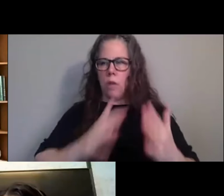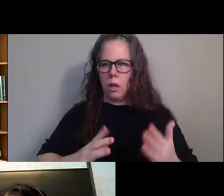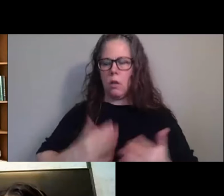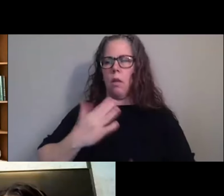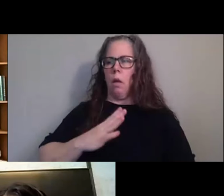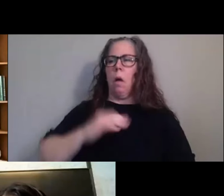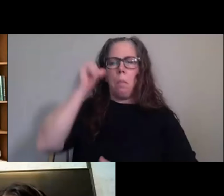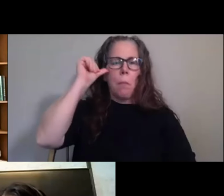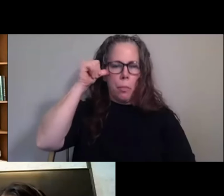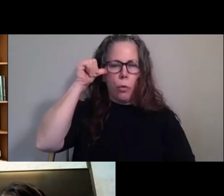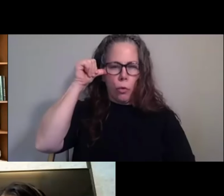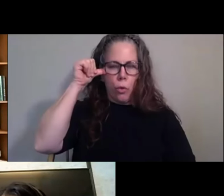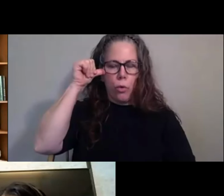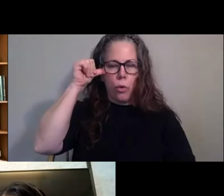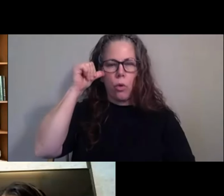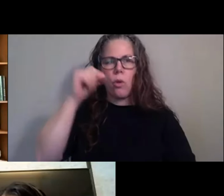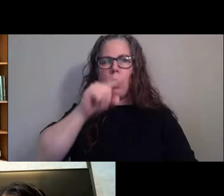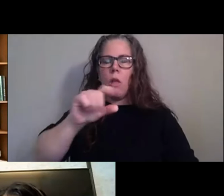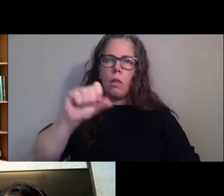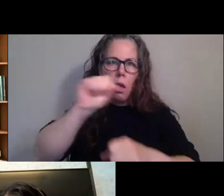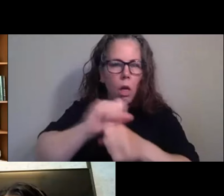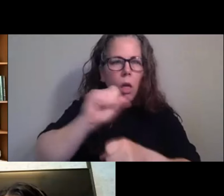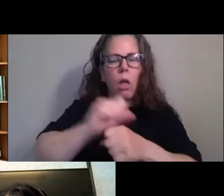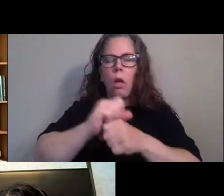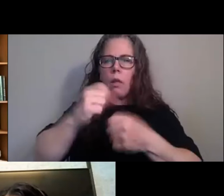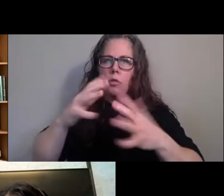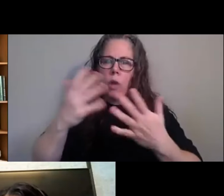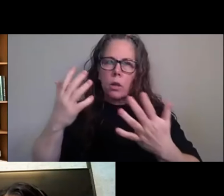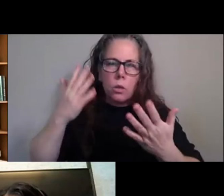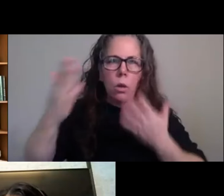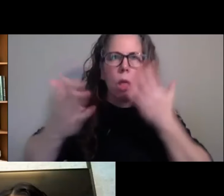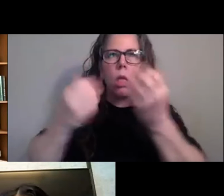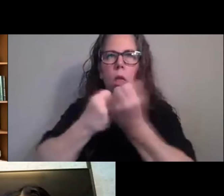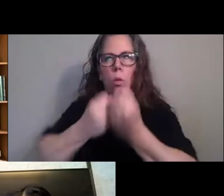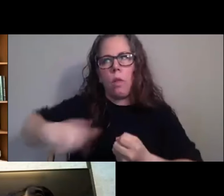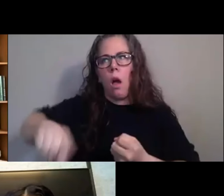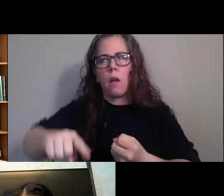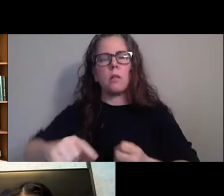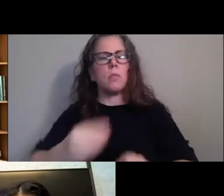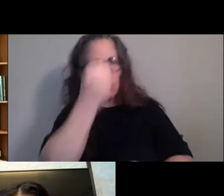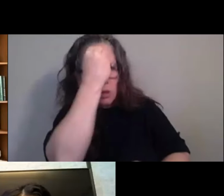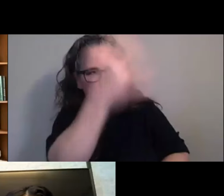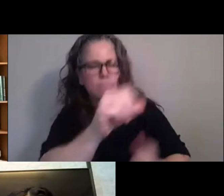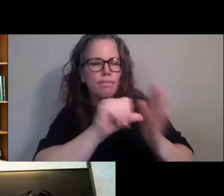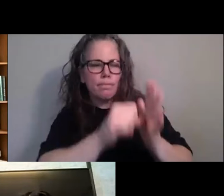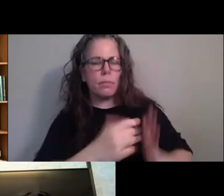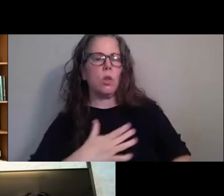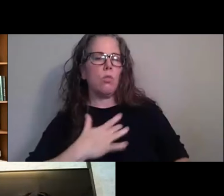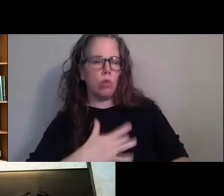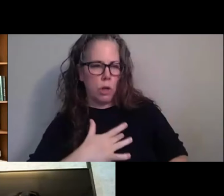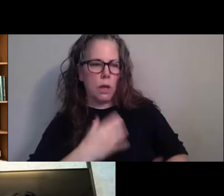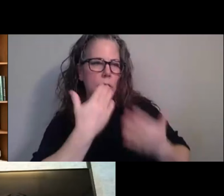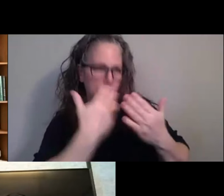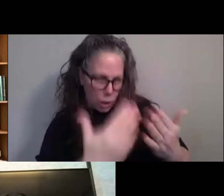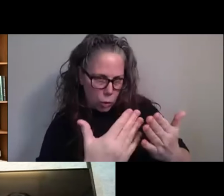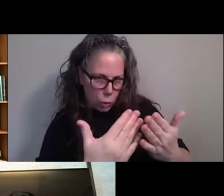capital and put their necks out for a lot of the stuff that we're advancing, we want to make sure that they know that we appreciate it. And, you know, we consider